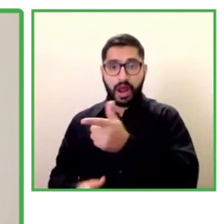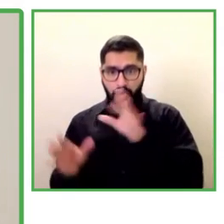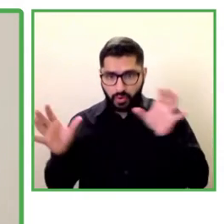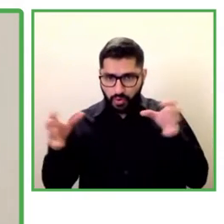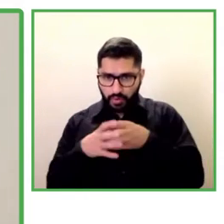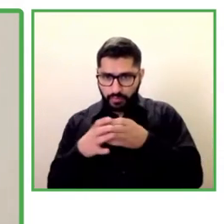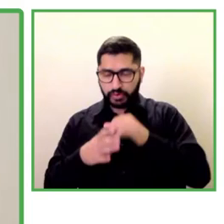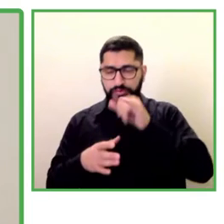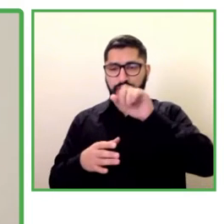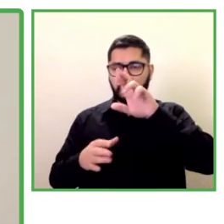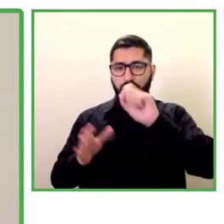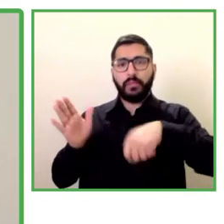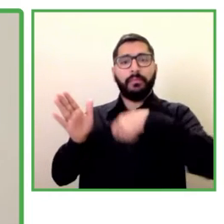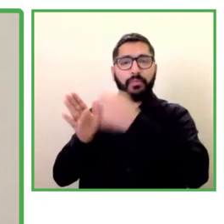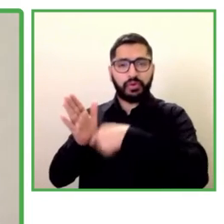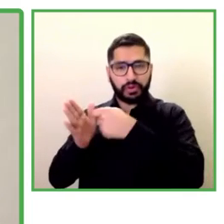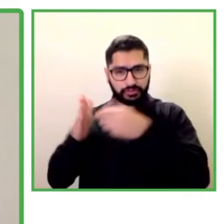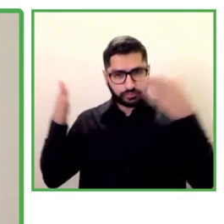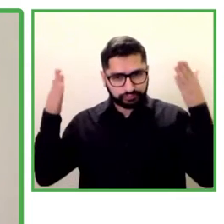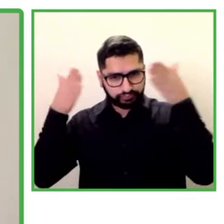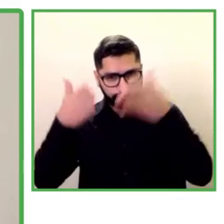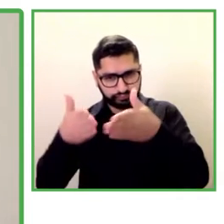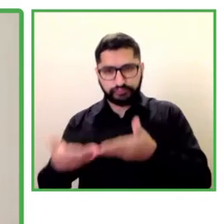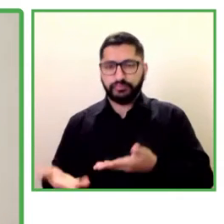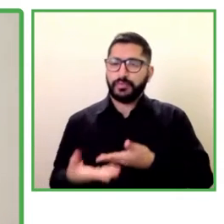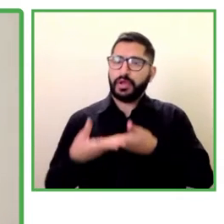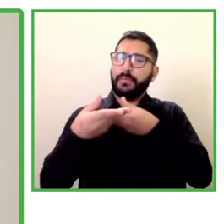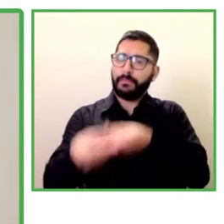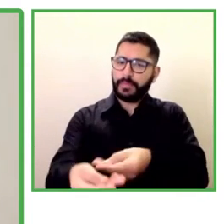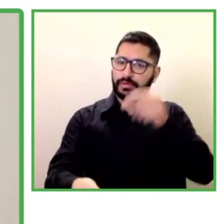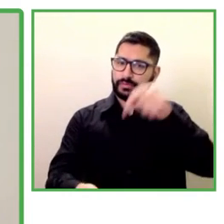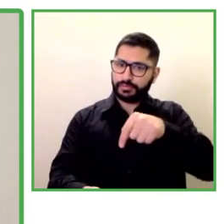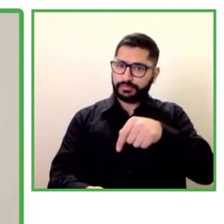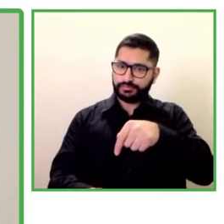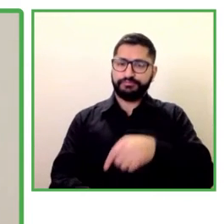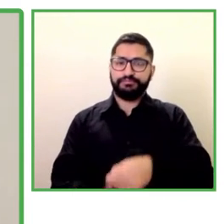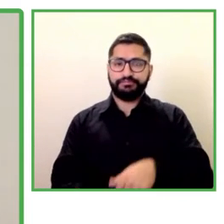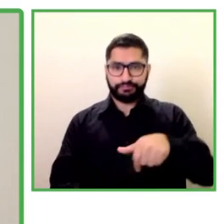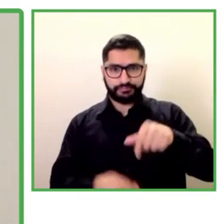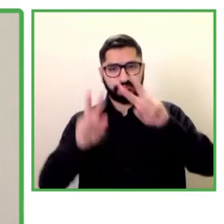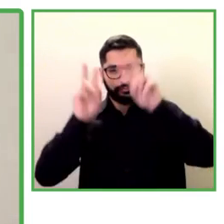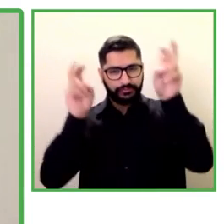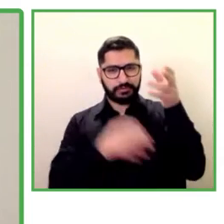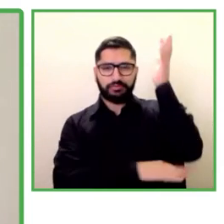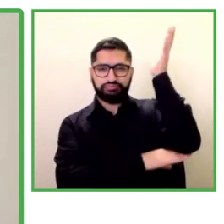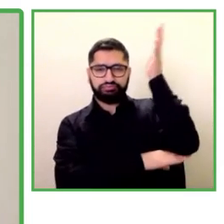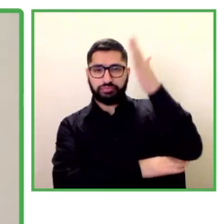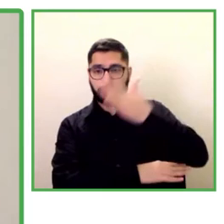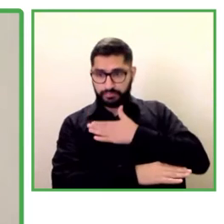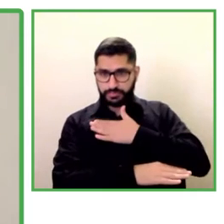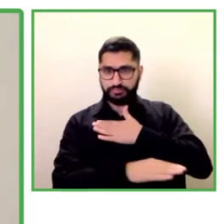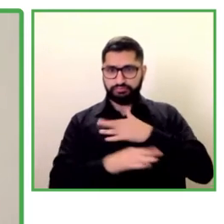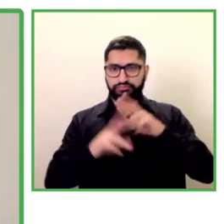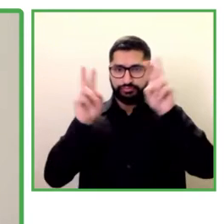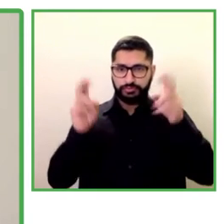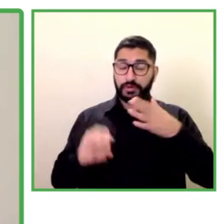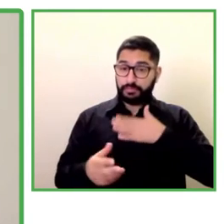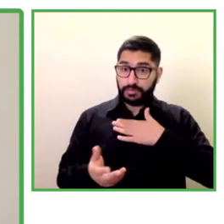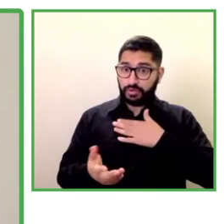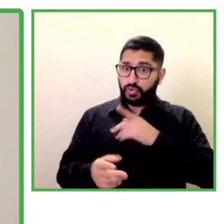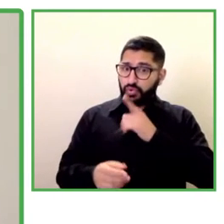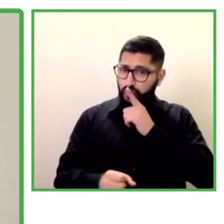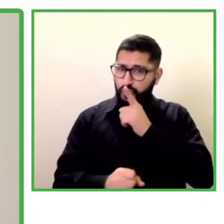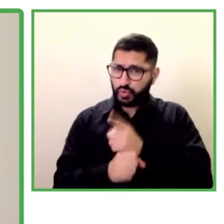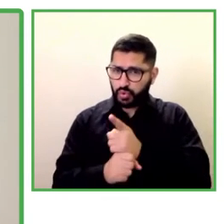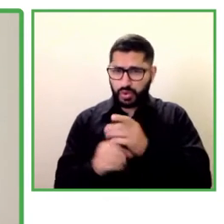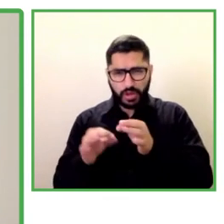Project for considering us and for making us participate in this event. The truth is that it is very important for us to be able